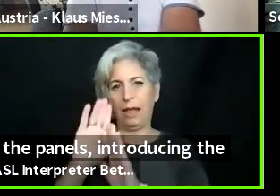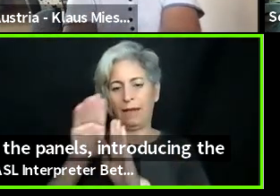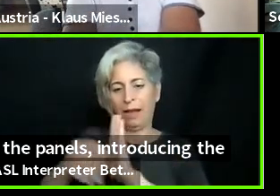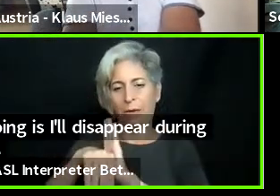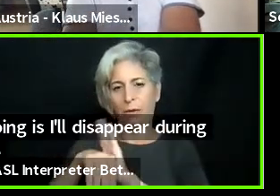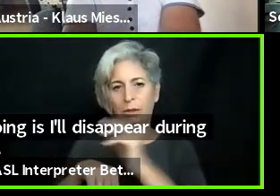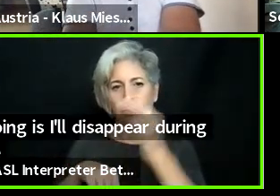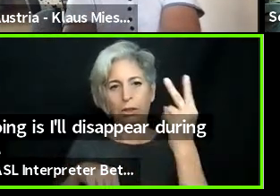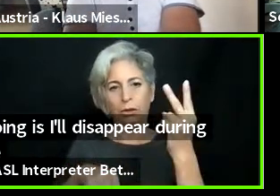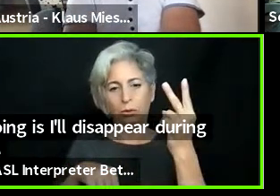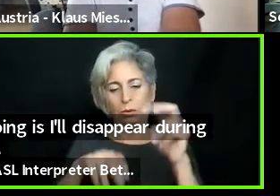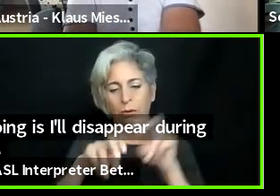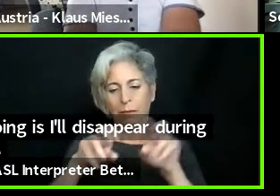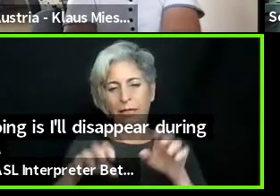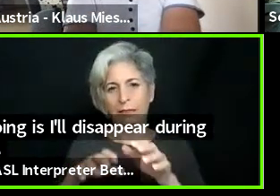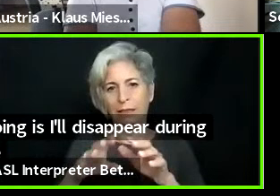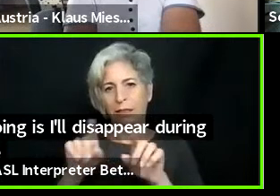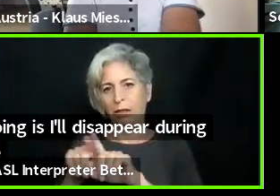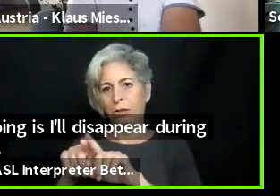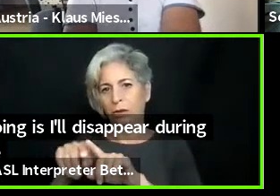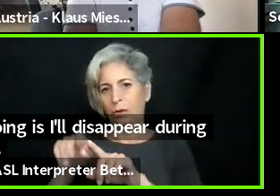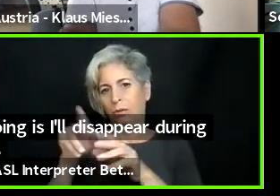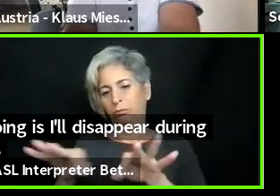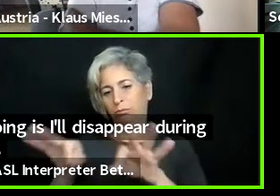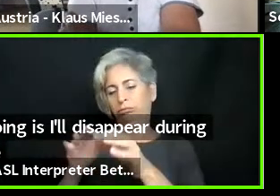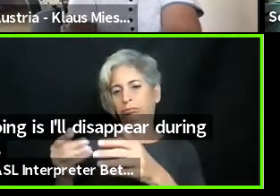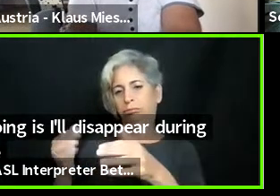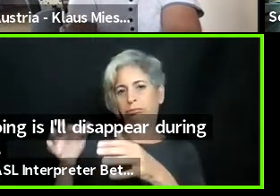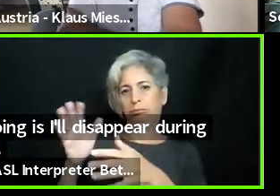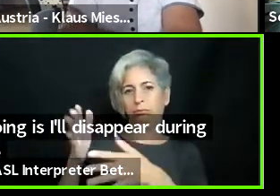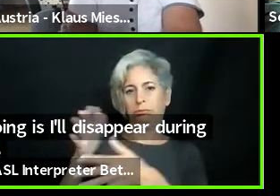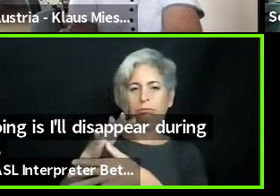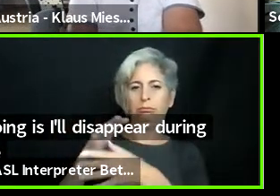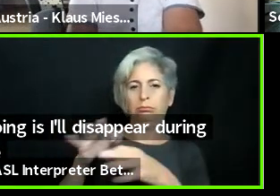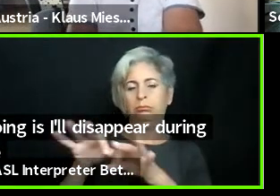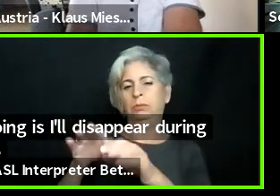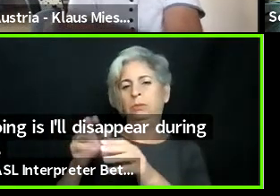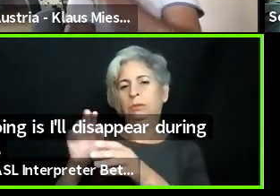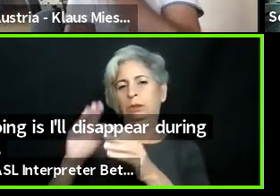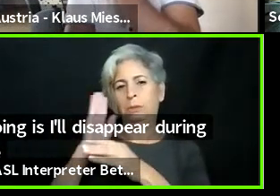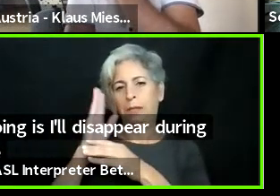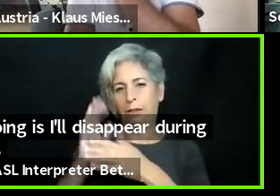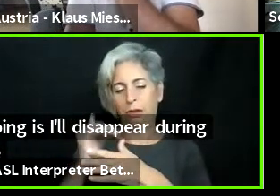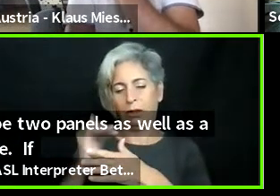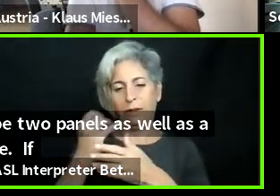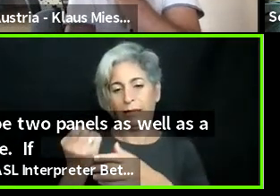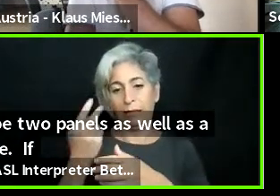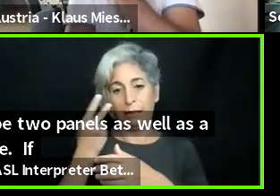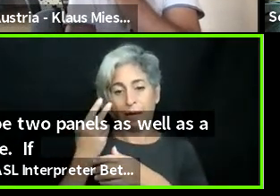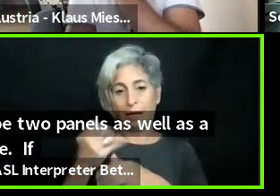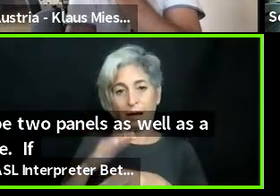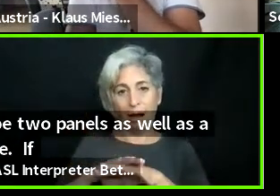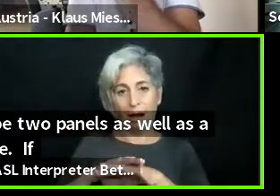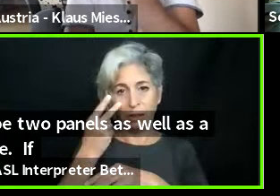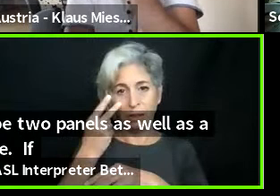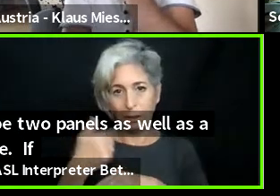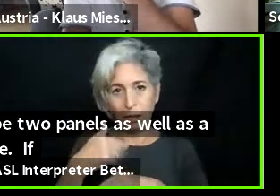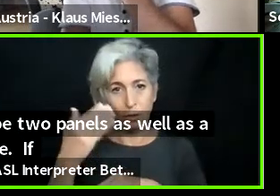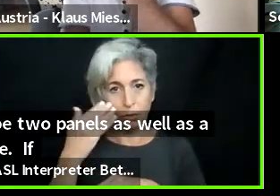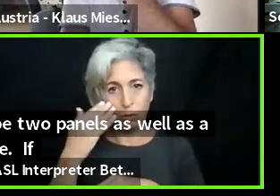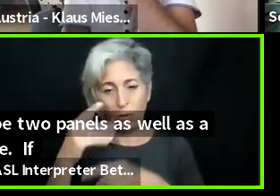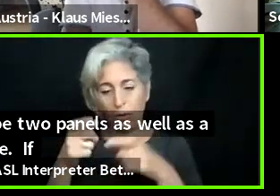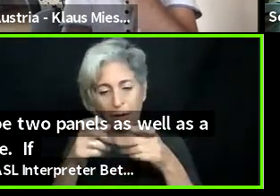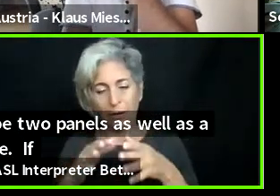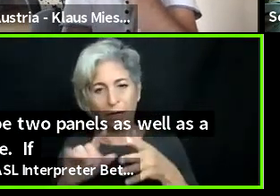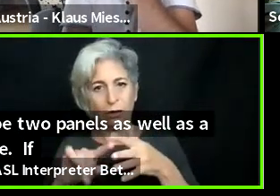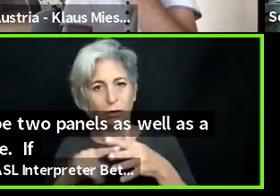have two panels as well as a keynote. If I come back on, if you see me, then you want the moderators